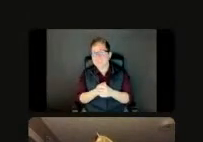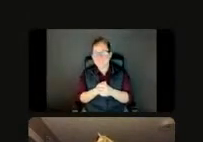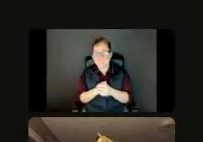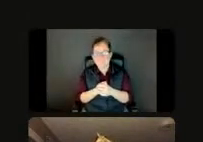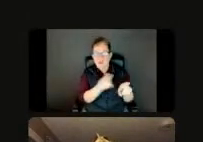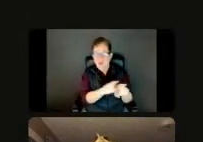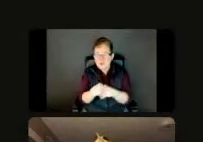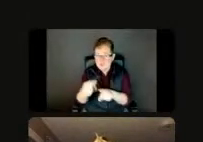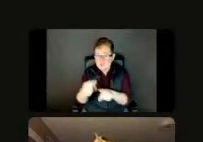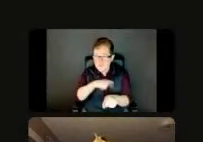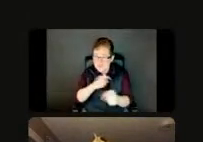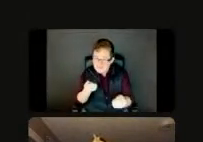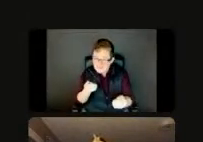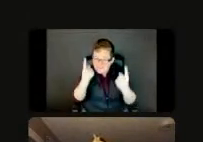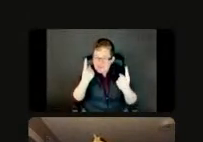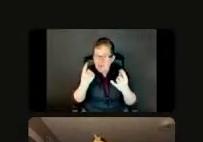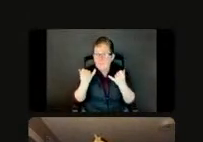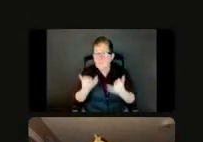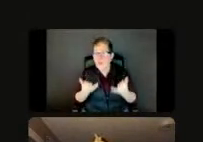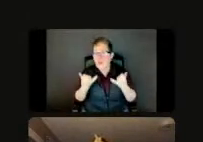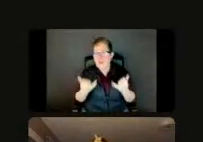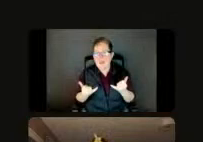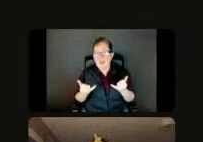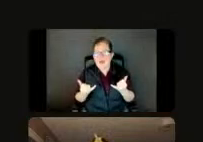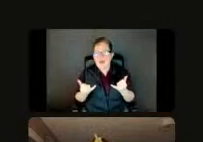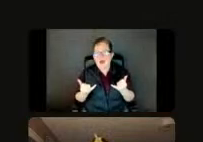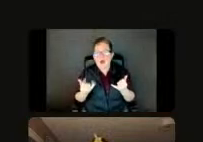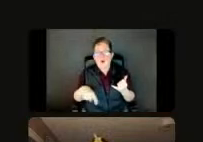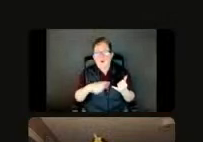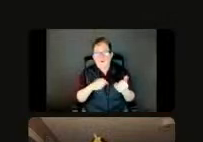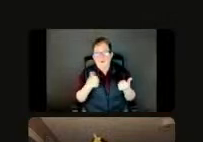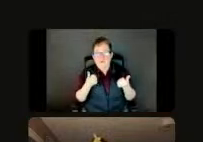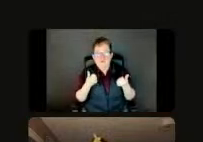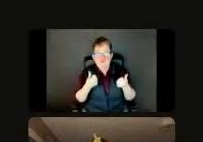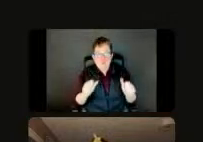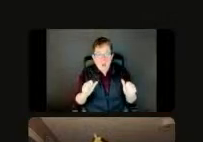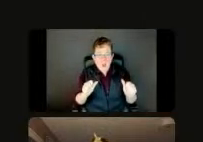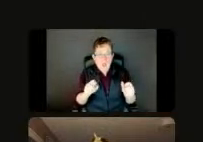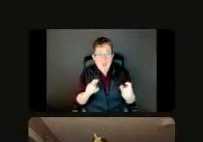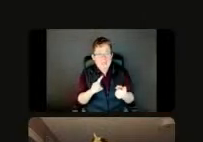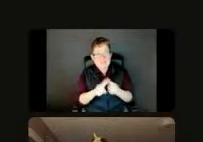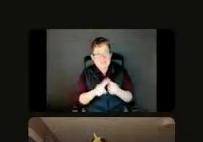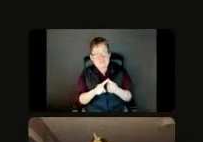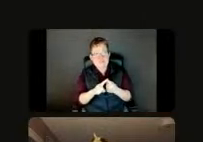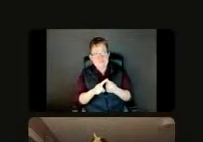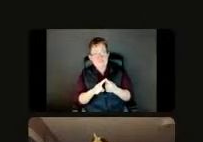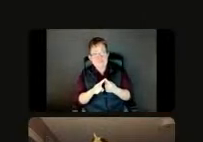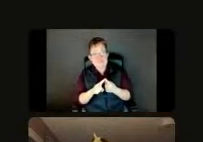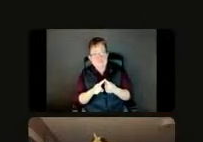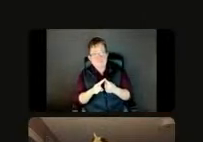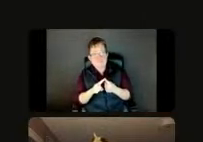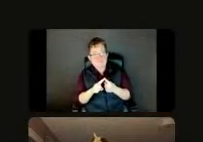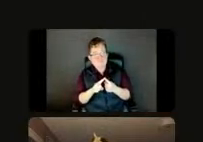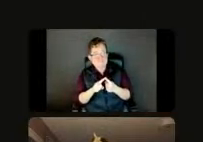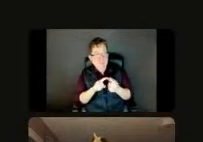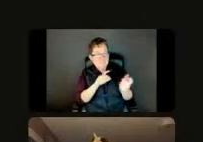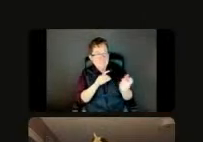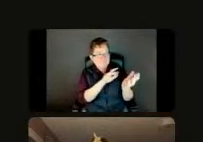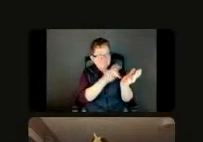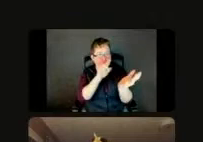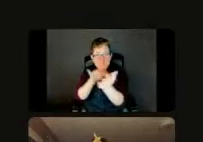also understand is right now, we try to tap people who are at work in other departments.